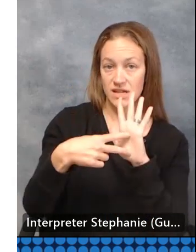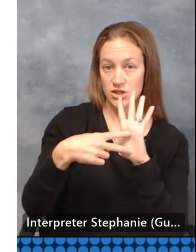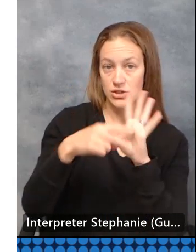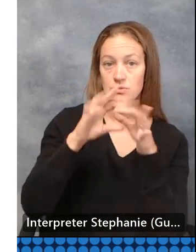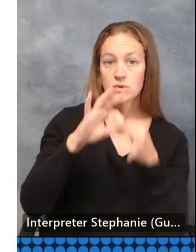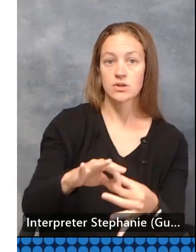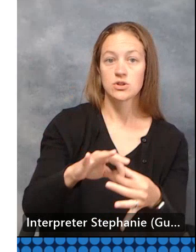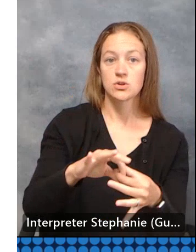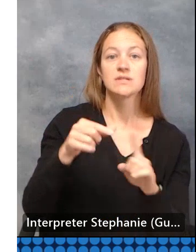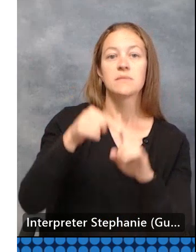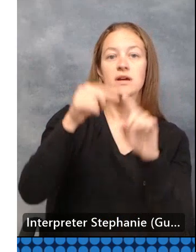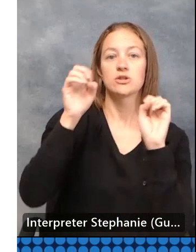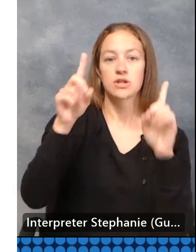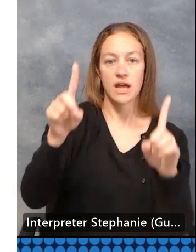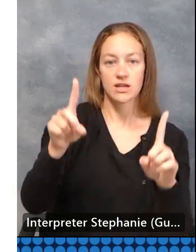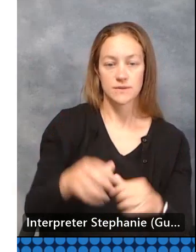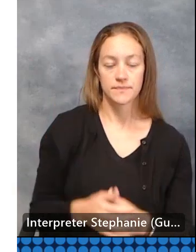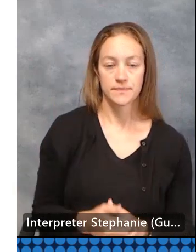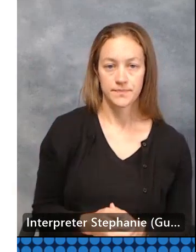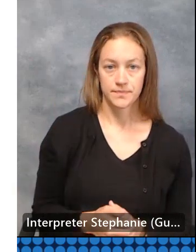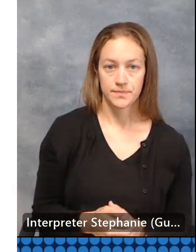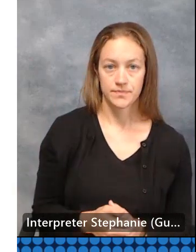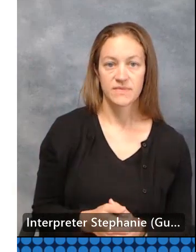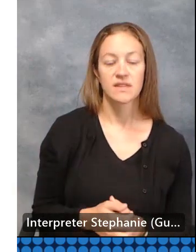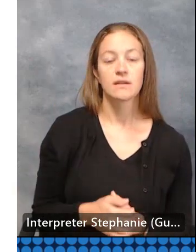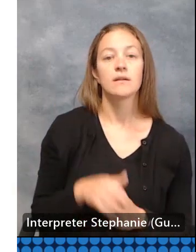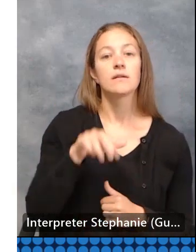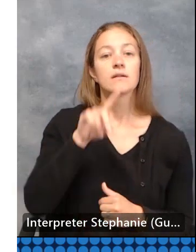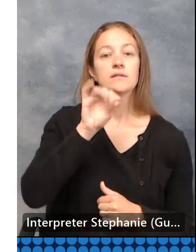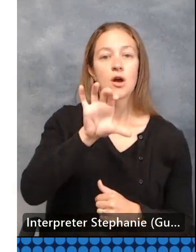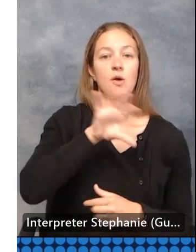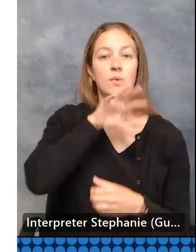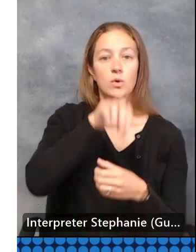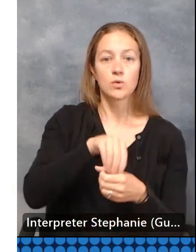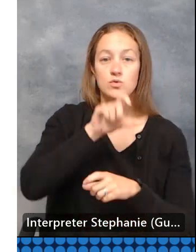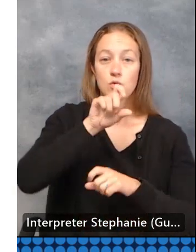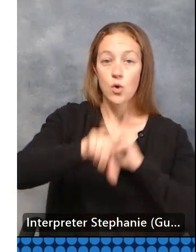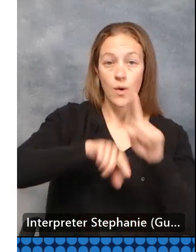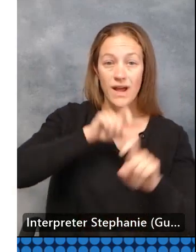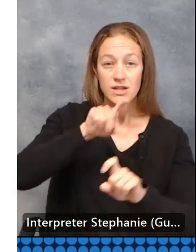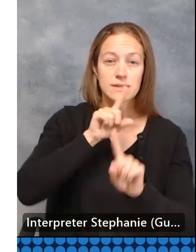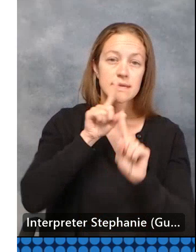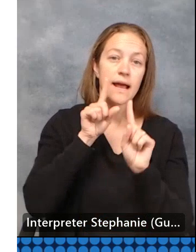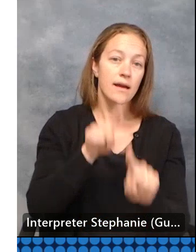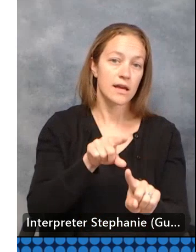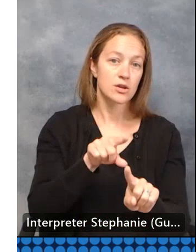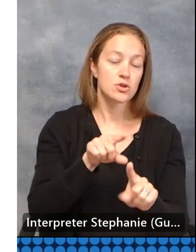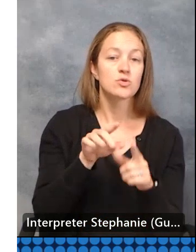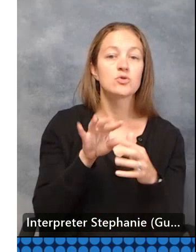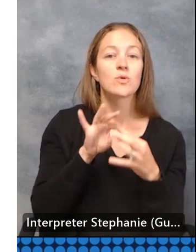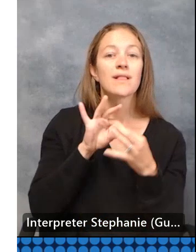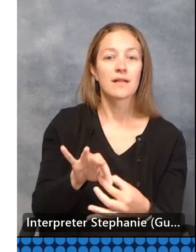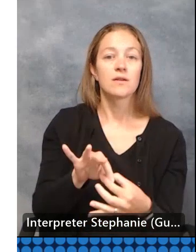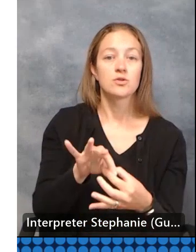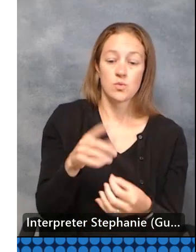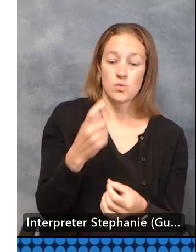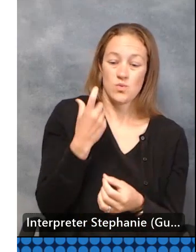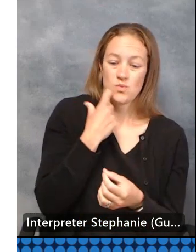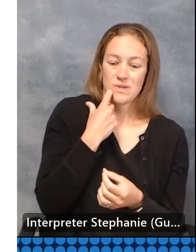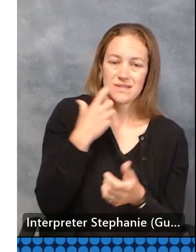regarding special education. It's a document including questions and answers related to the most